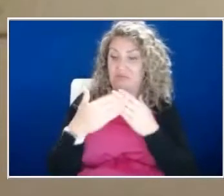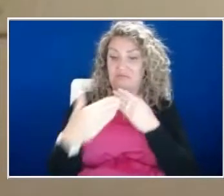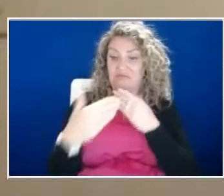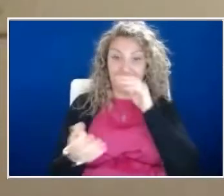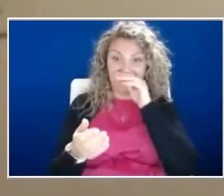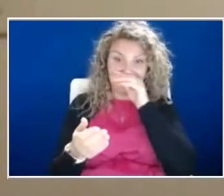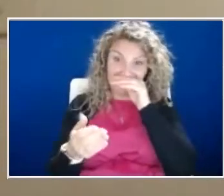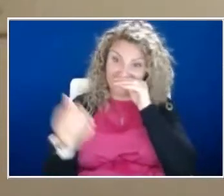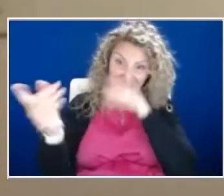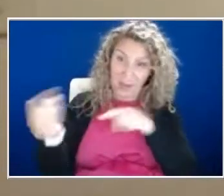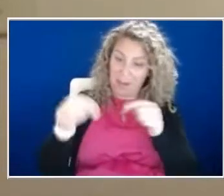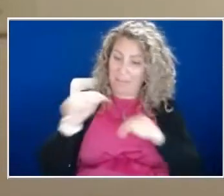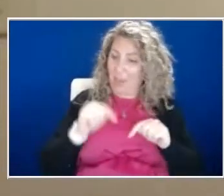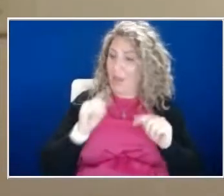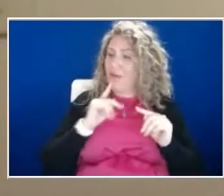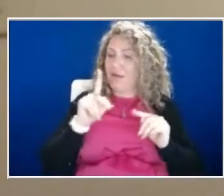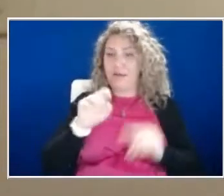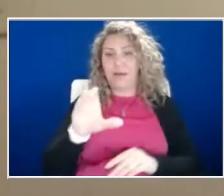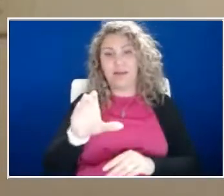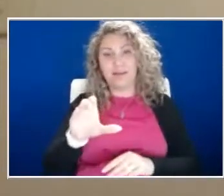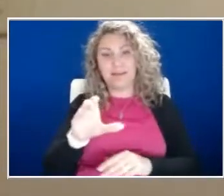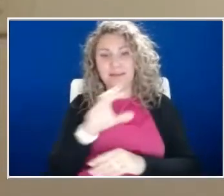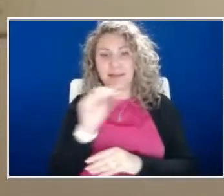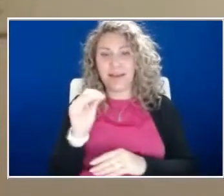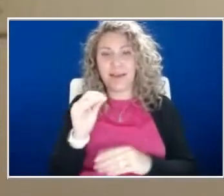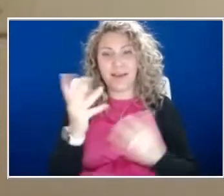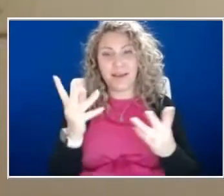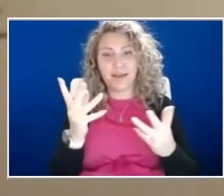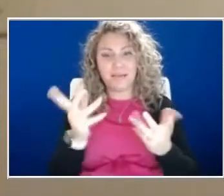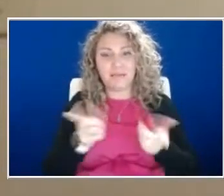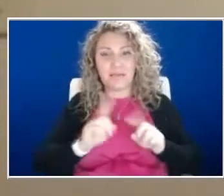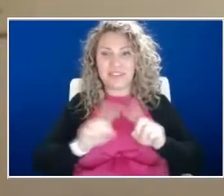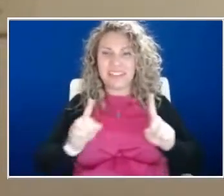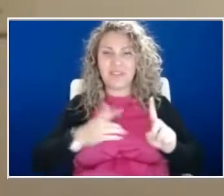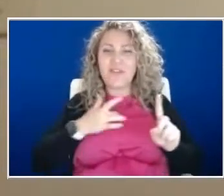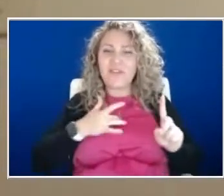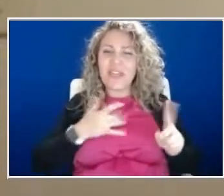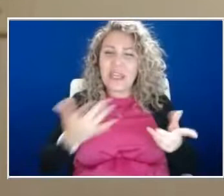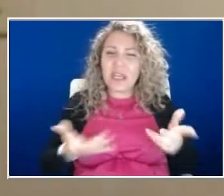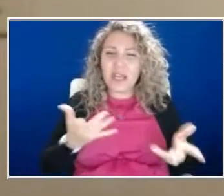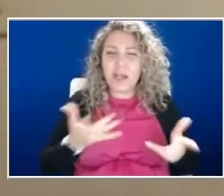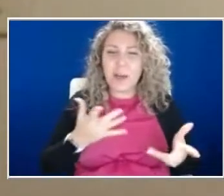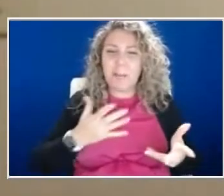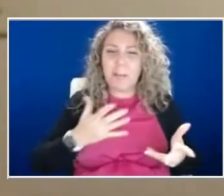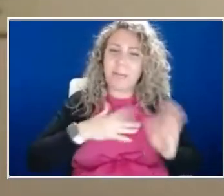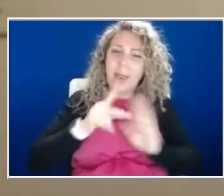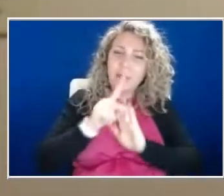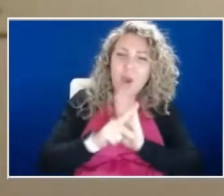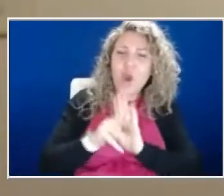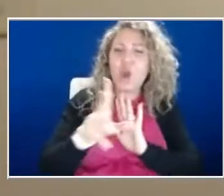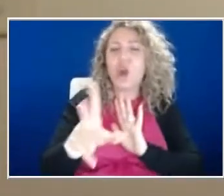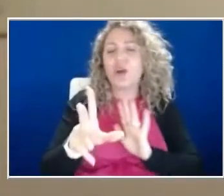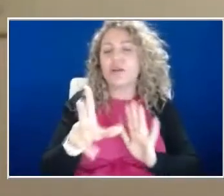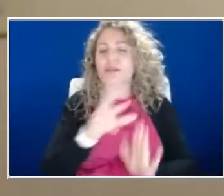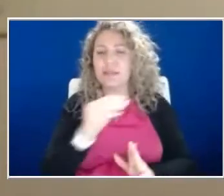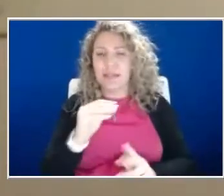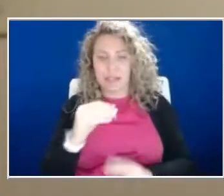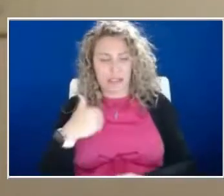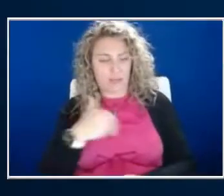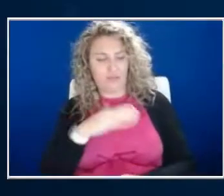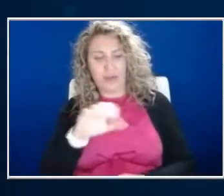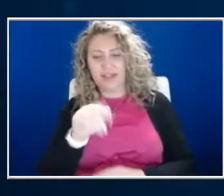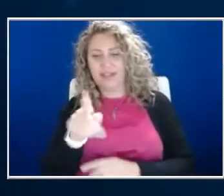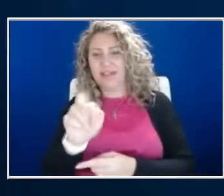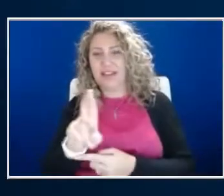come back to Kansas City with a different feel about my protocol, my breast cancer protocol and